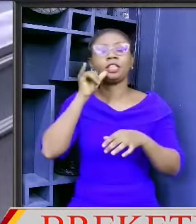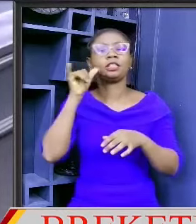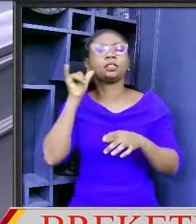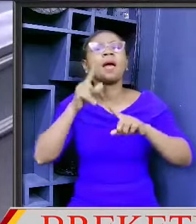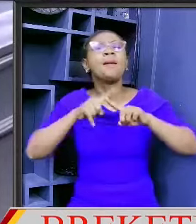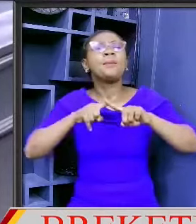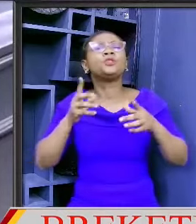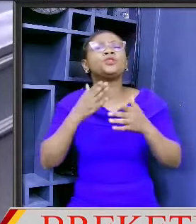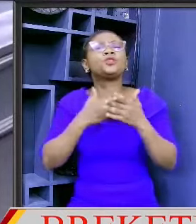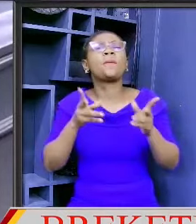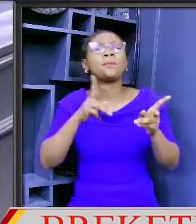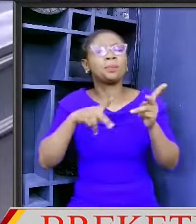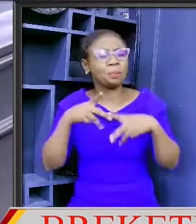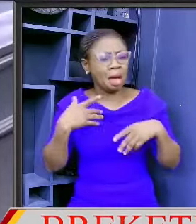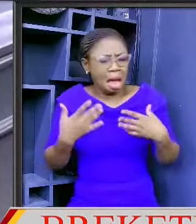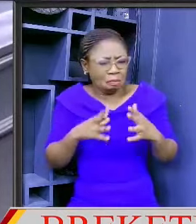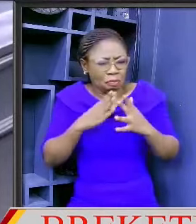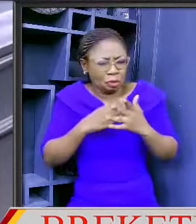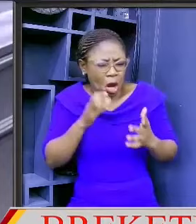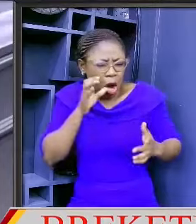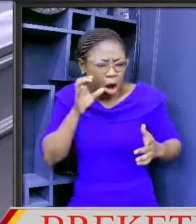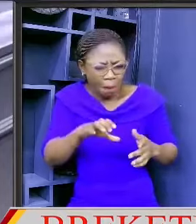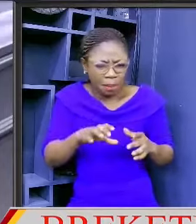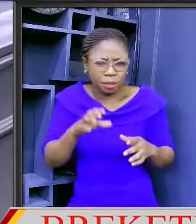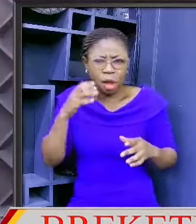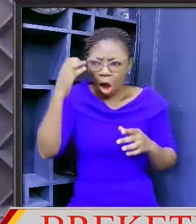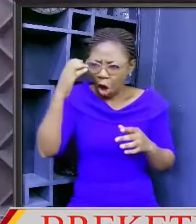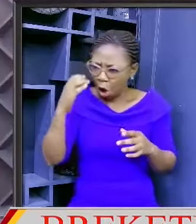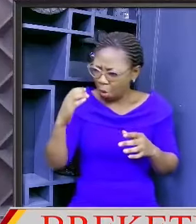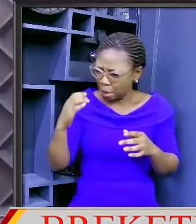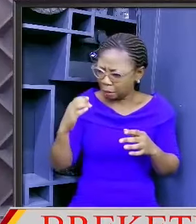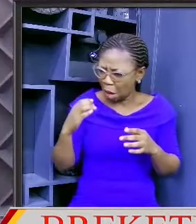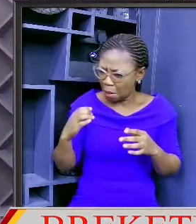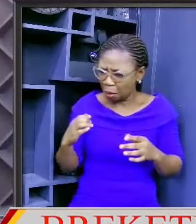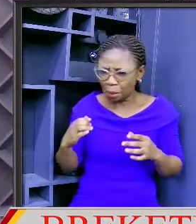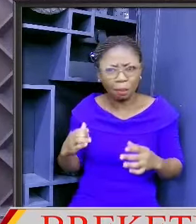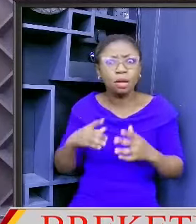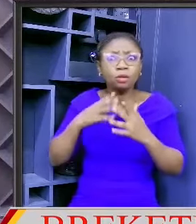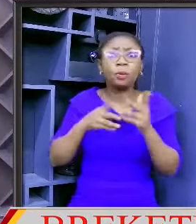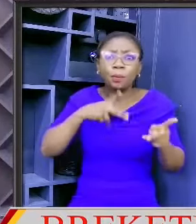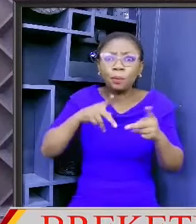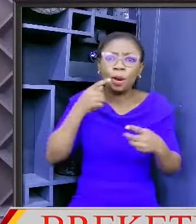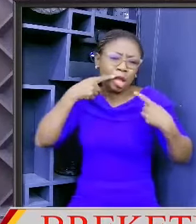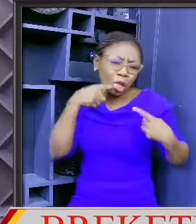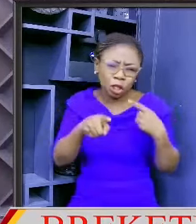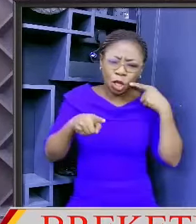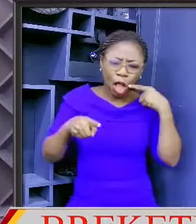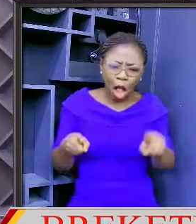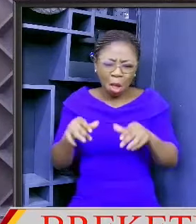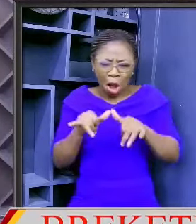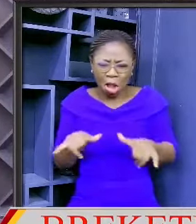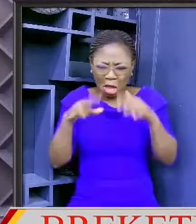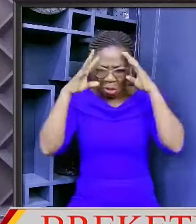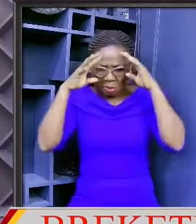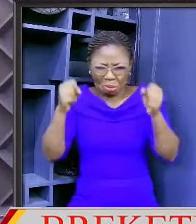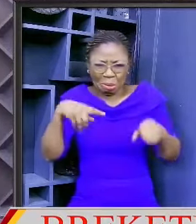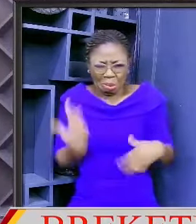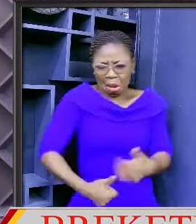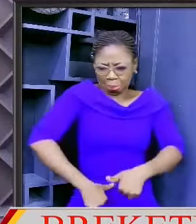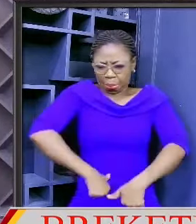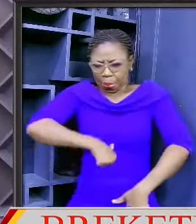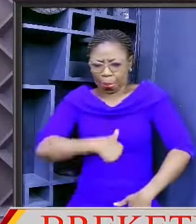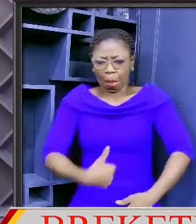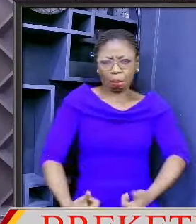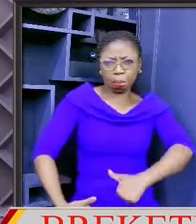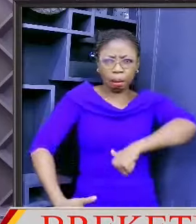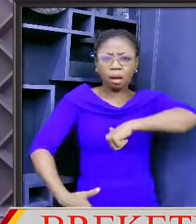people begin, if you see comment, some people insulted me yesterday. Yes. Ordinary president, you are too arrogant. You are